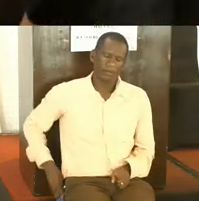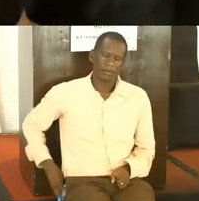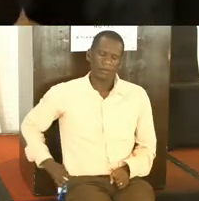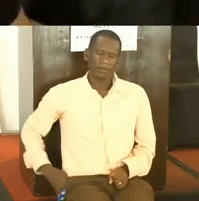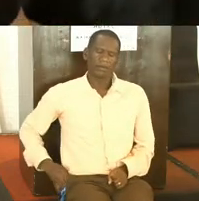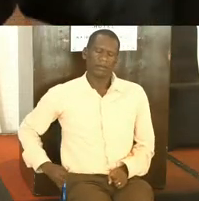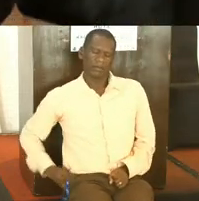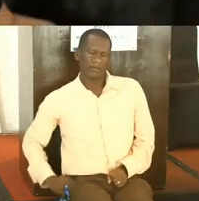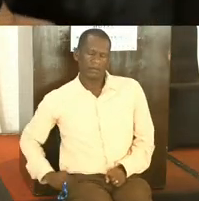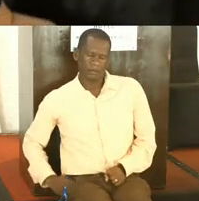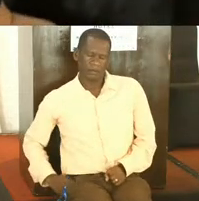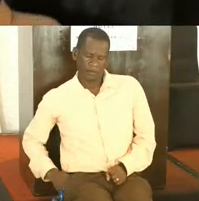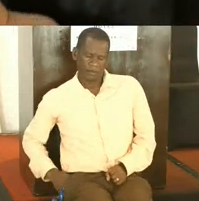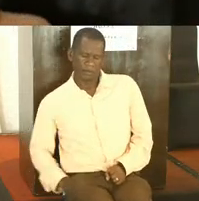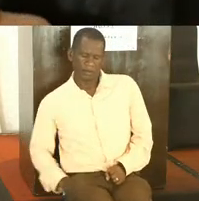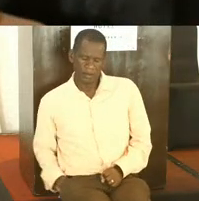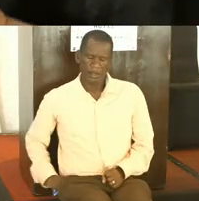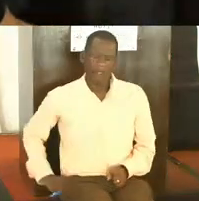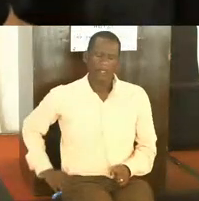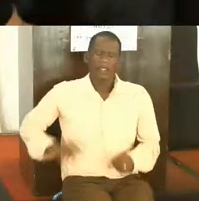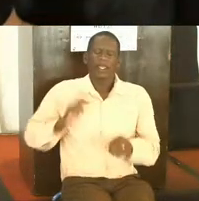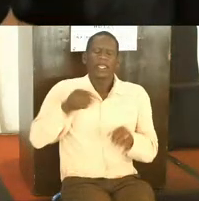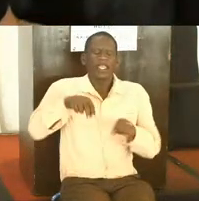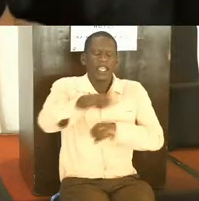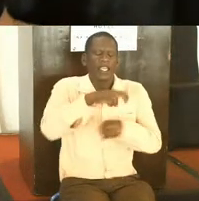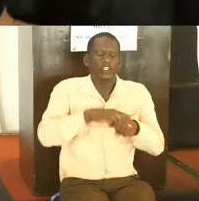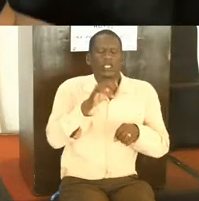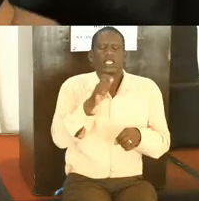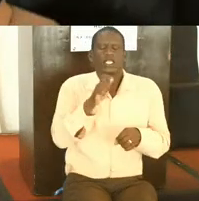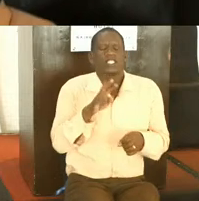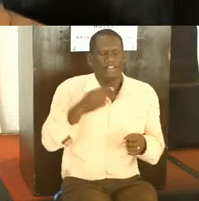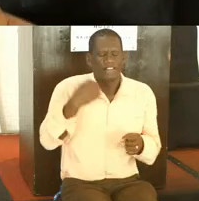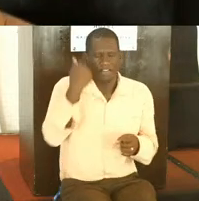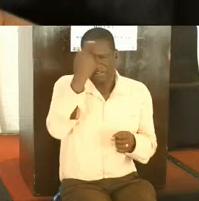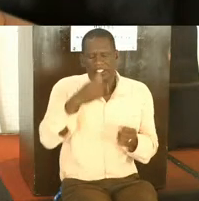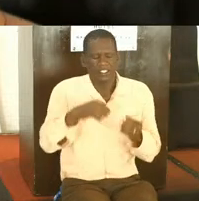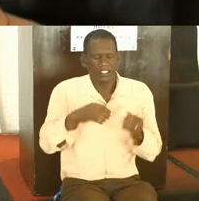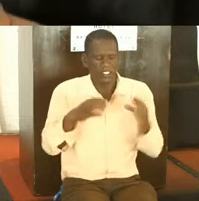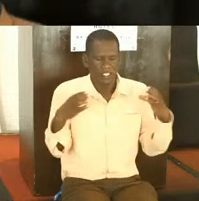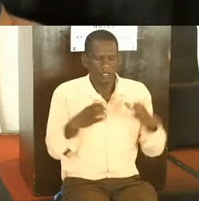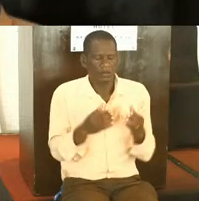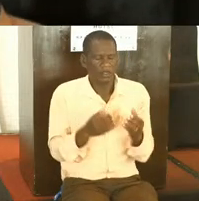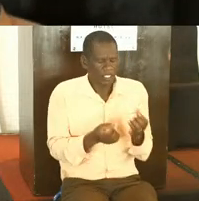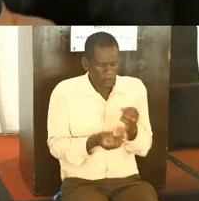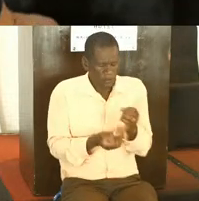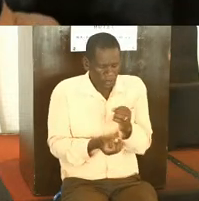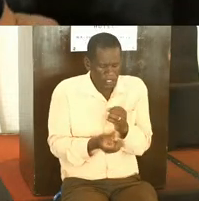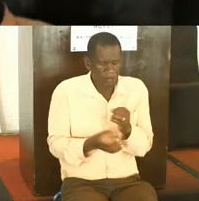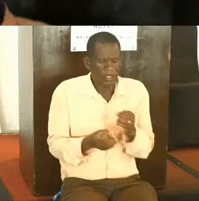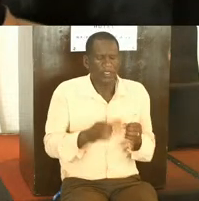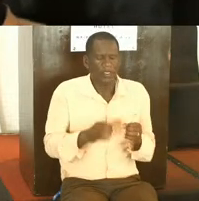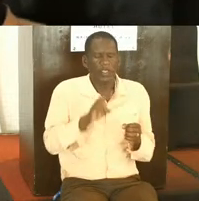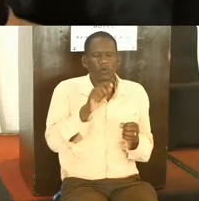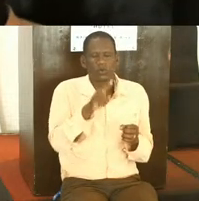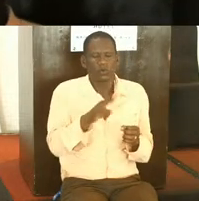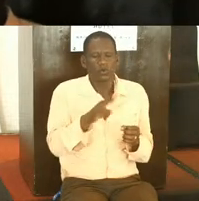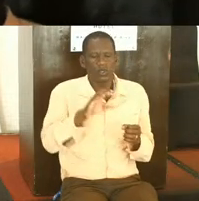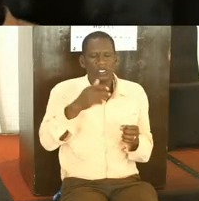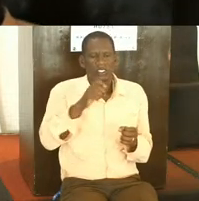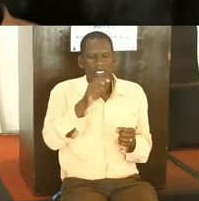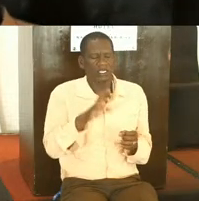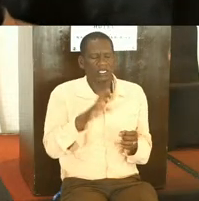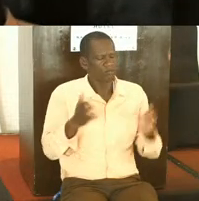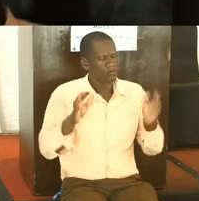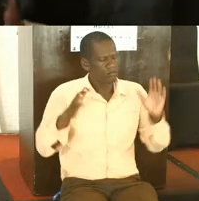the Kenya National interface team he is here to share with us the utu Chata of nationhood ladies and Gentlemen